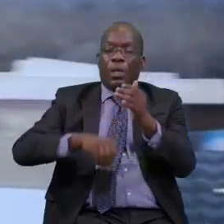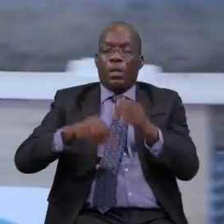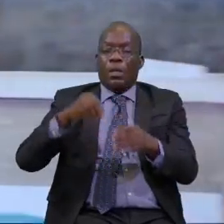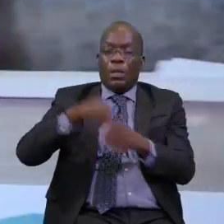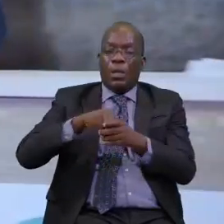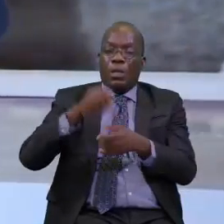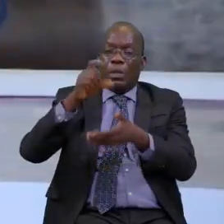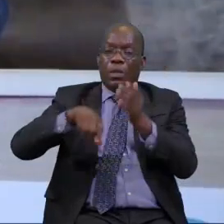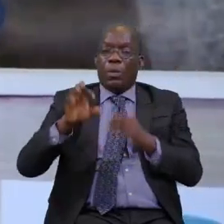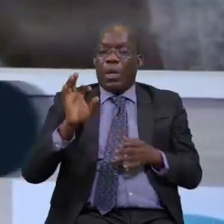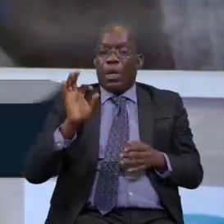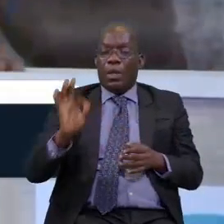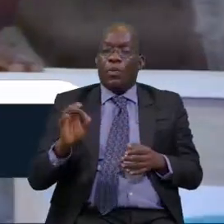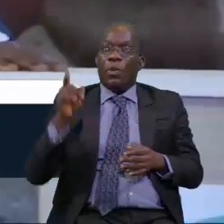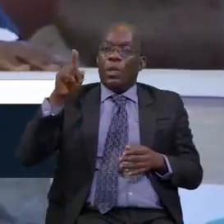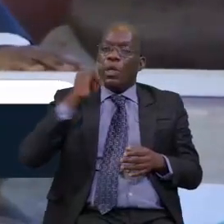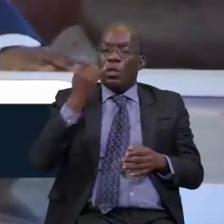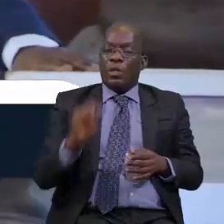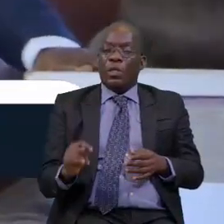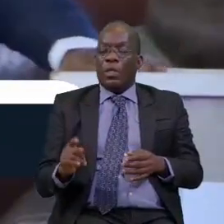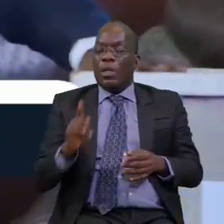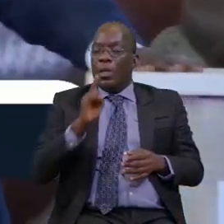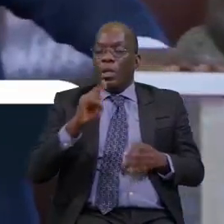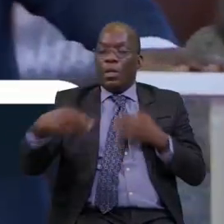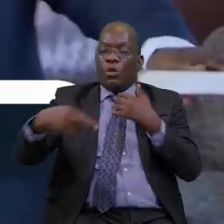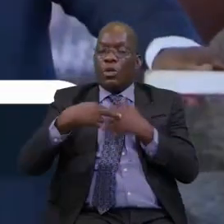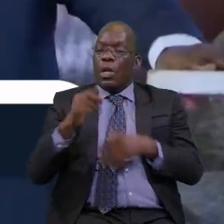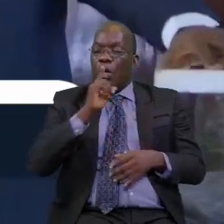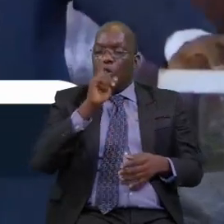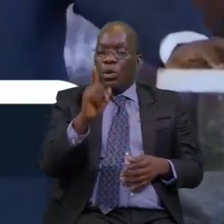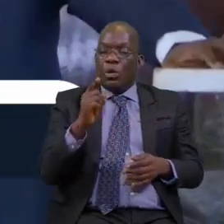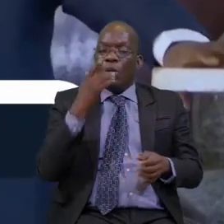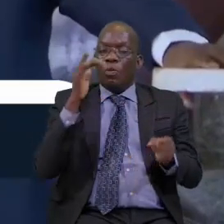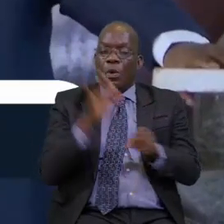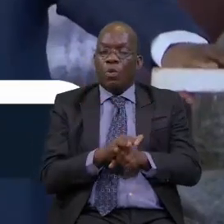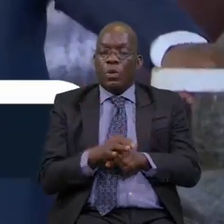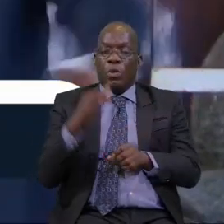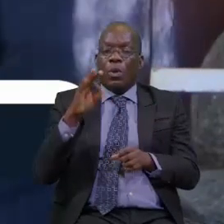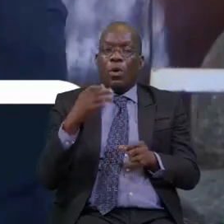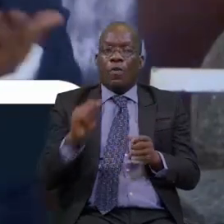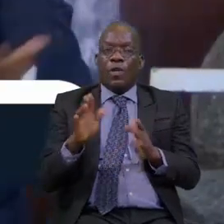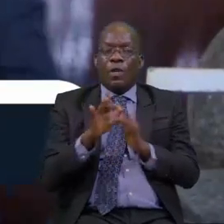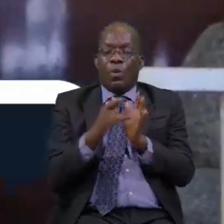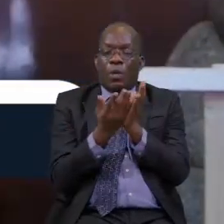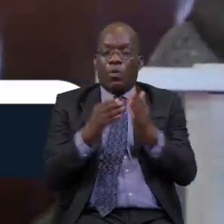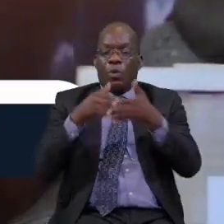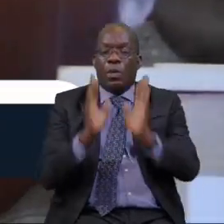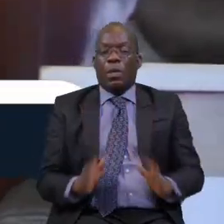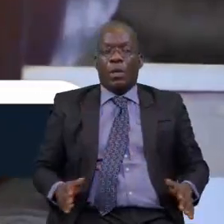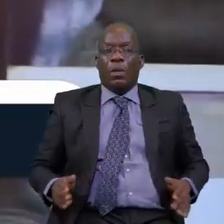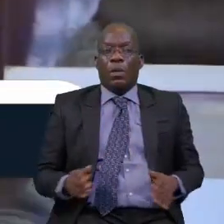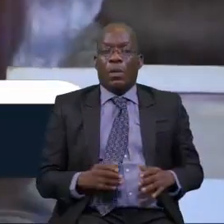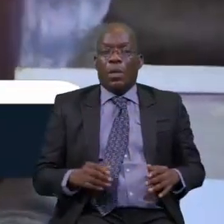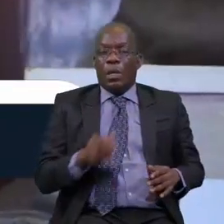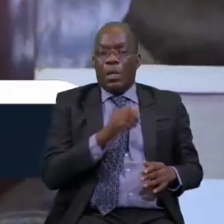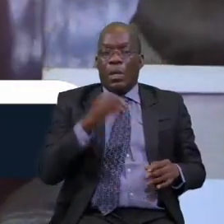the reassuring promise of the scriptural leader. You see, in leadership,